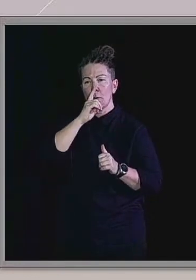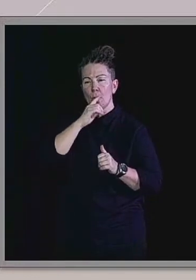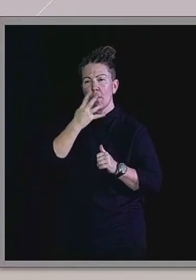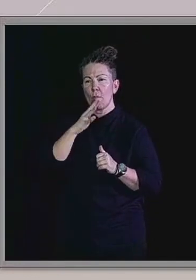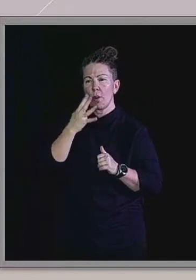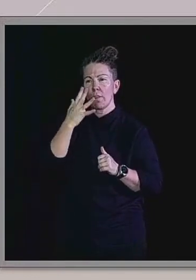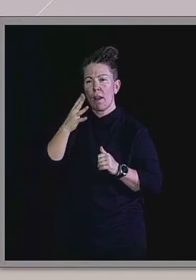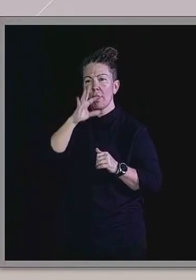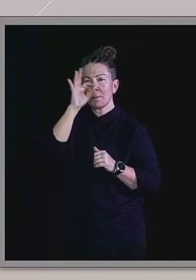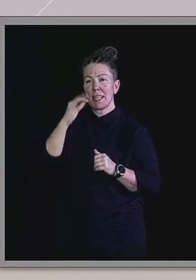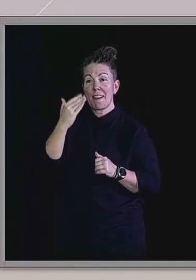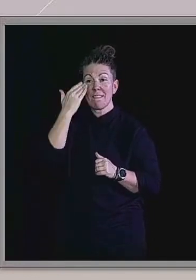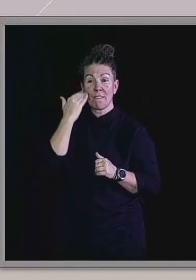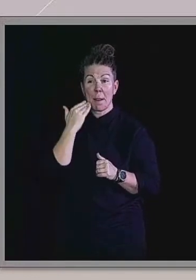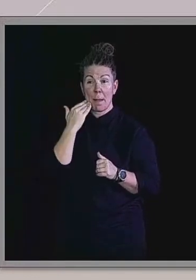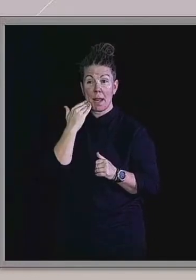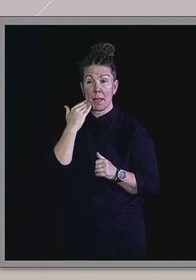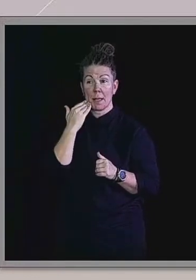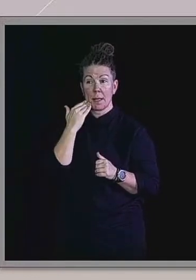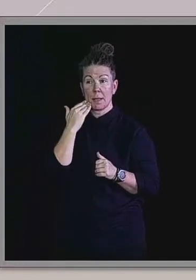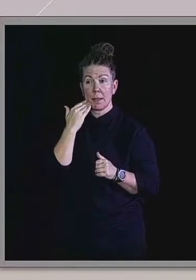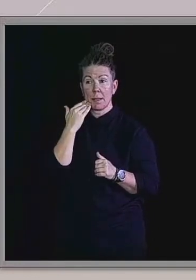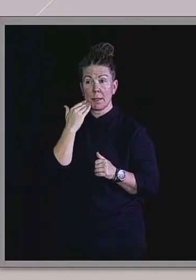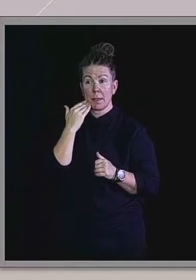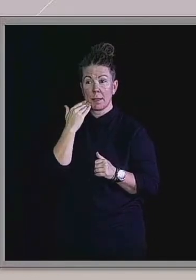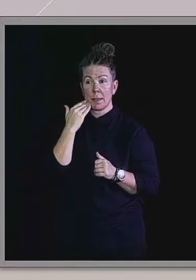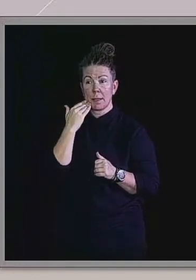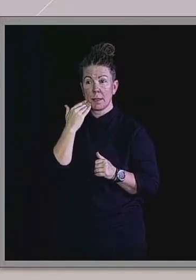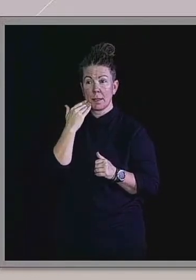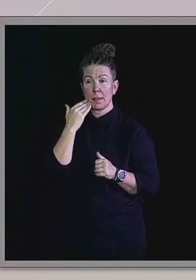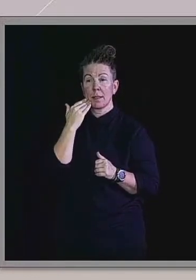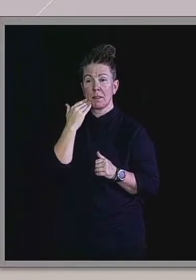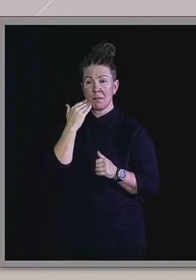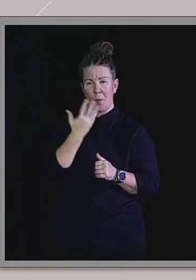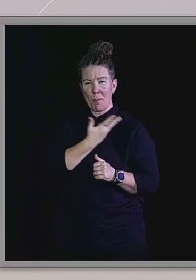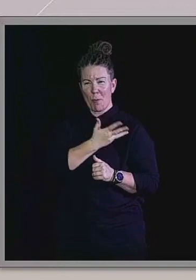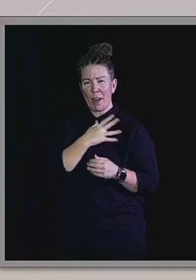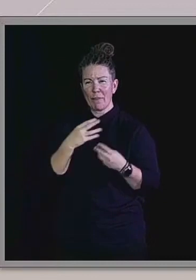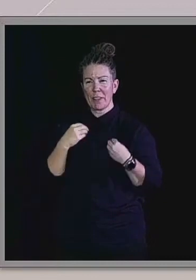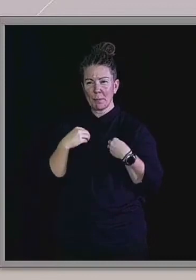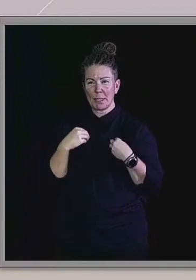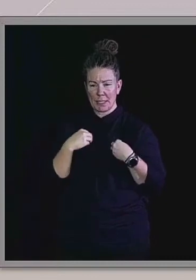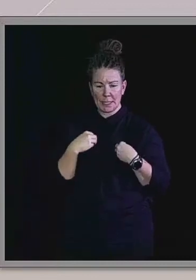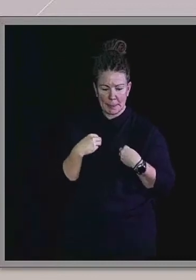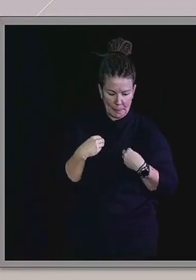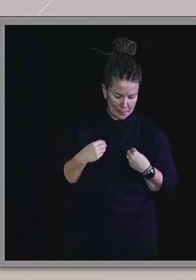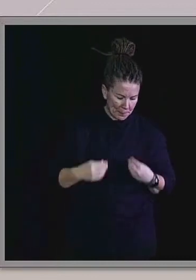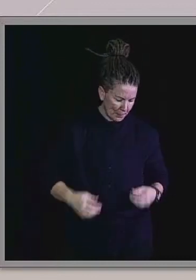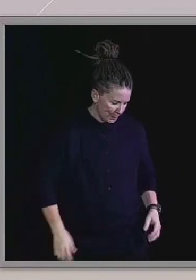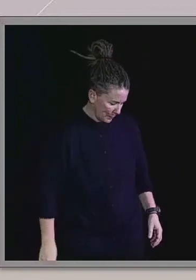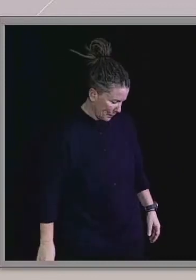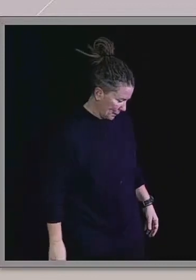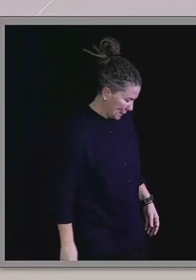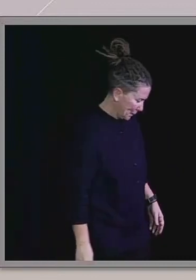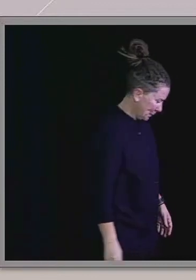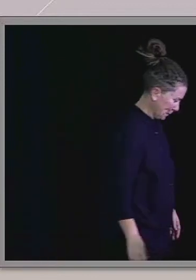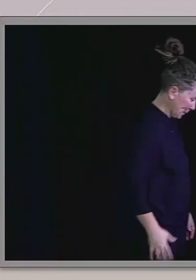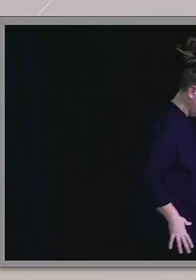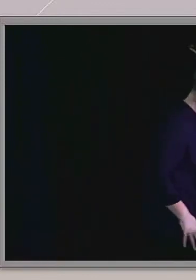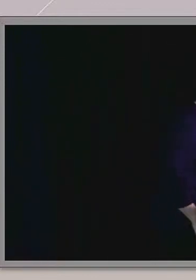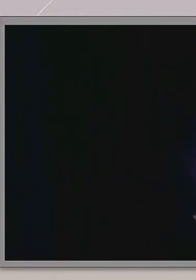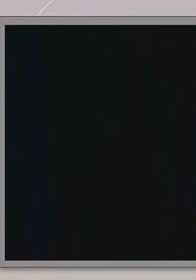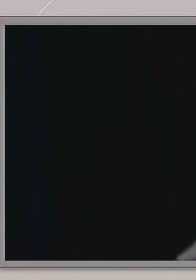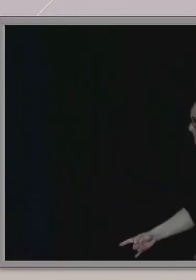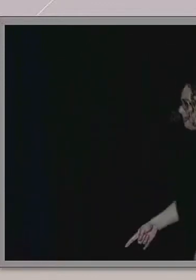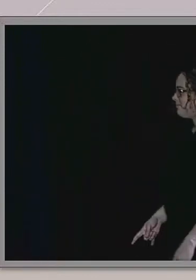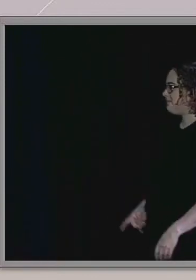45% female, and it's a business that we're proud of. And are you the best grass cutters? We're still doing that as well,